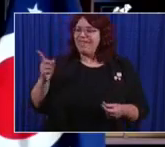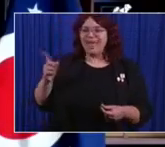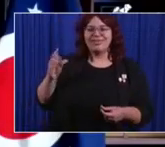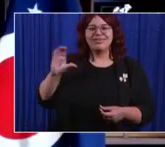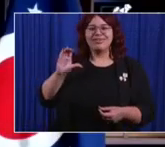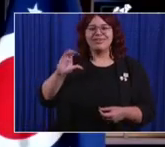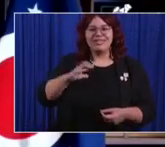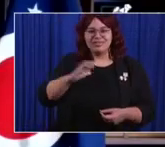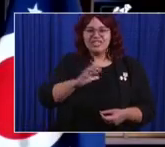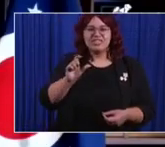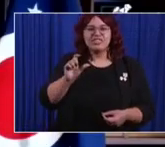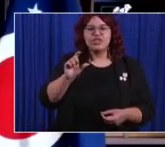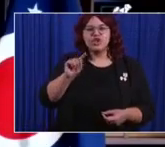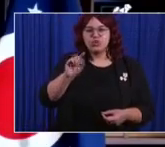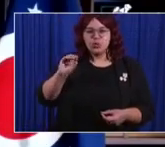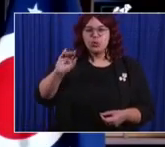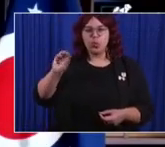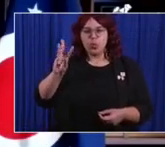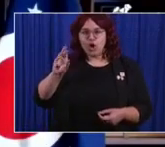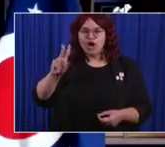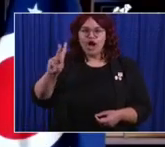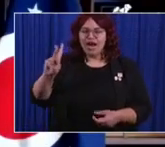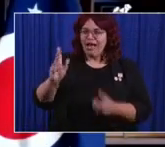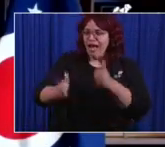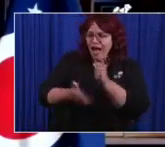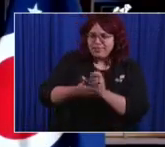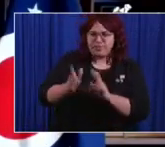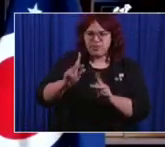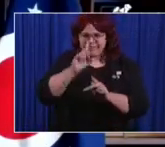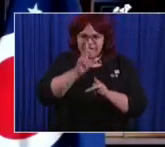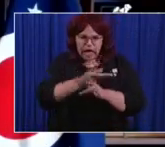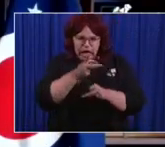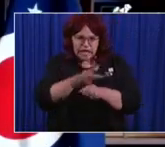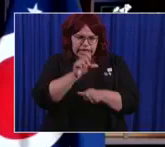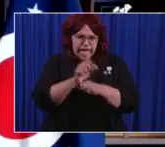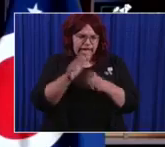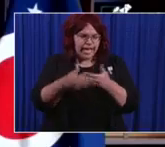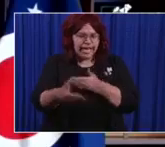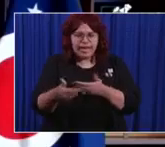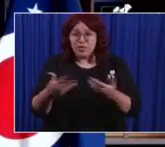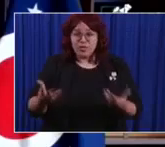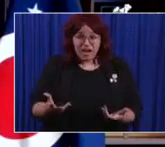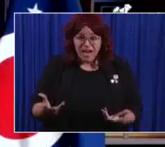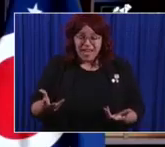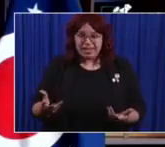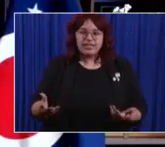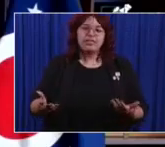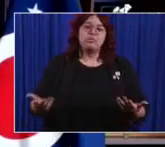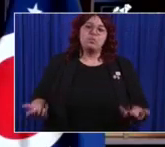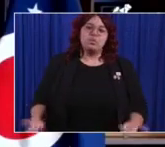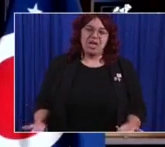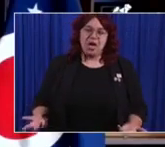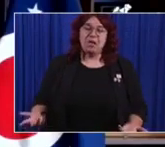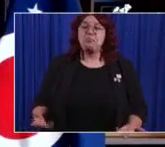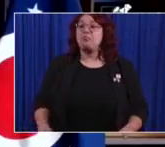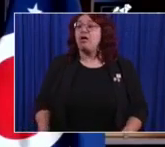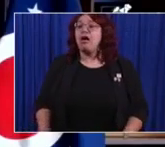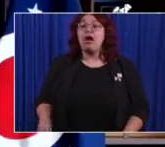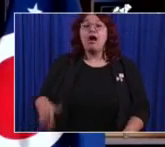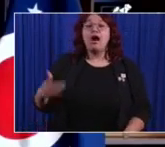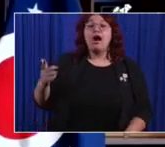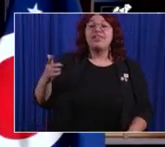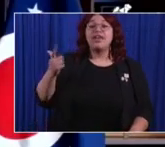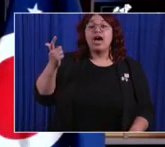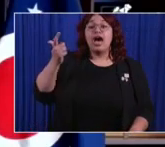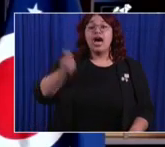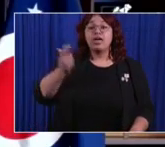the traditional rules under which unemployment operated. It's perfectly appropriate given that the unemployment rate is essentially back to where it